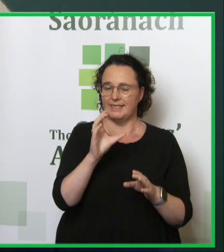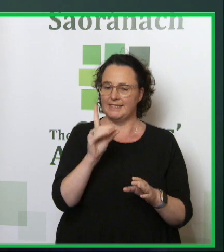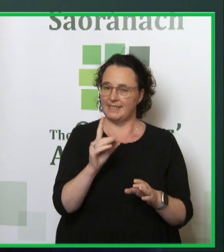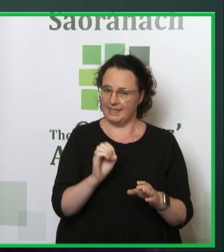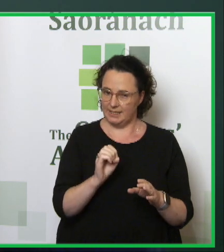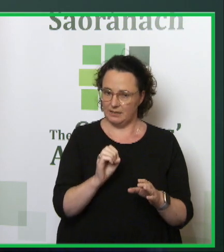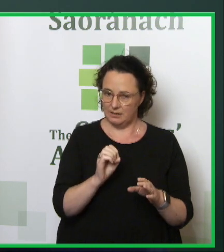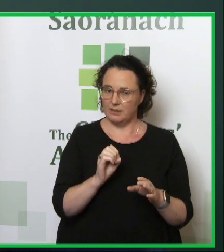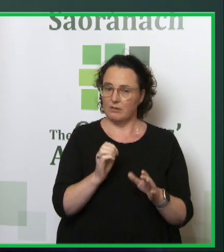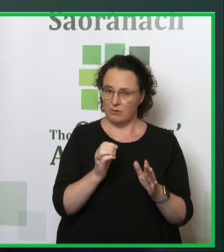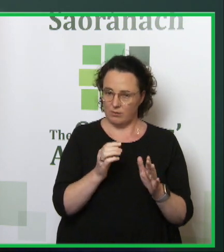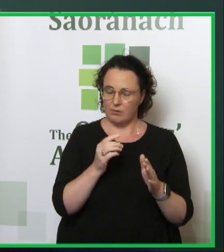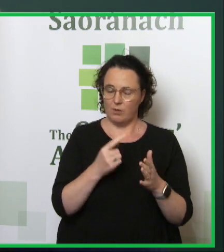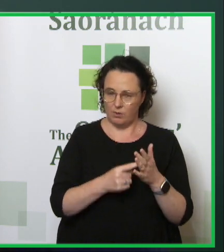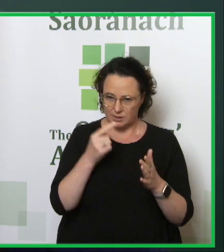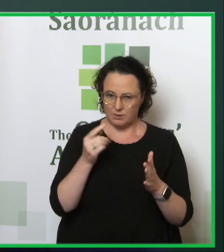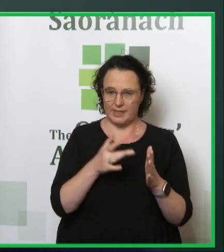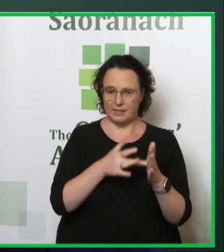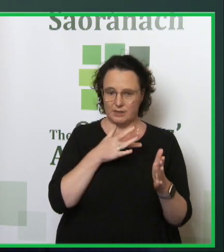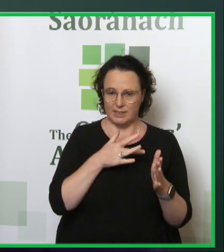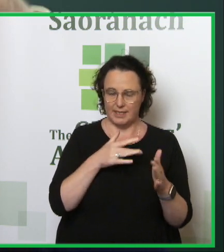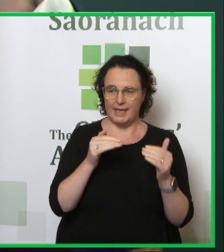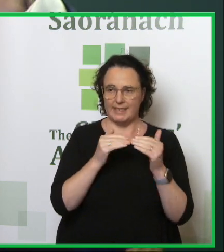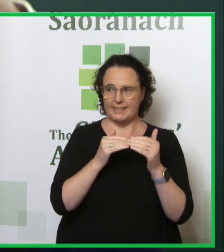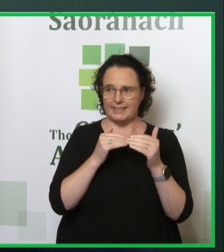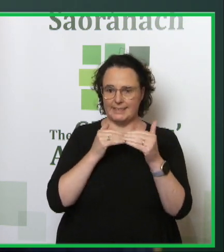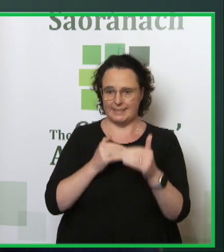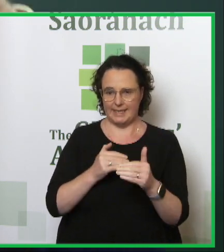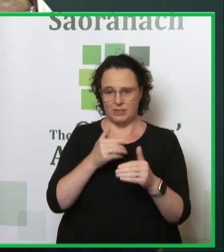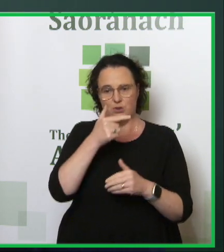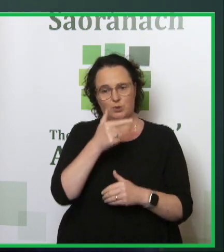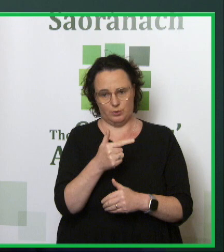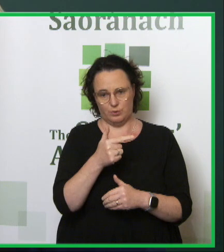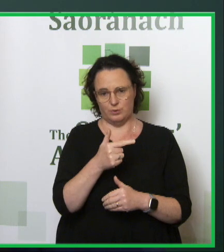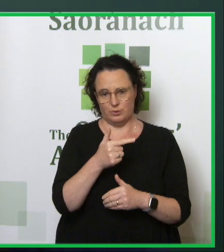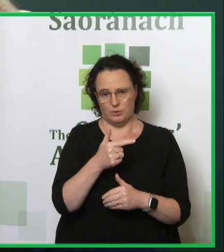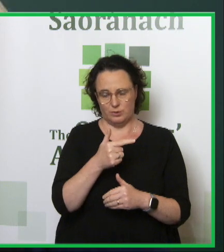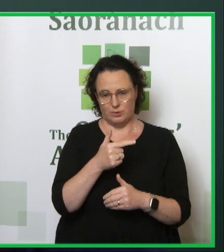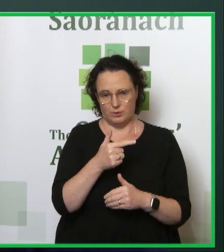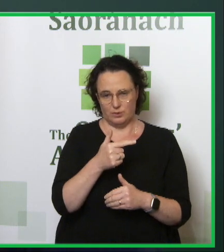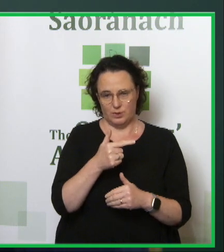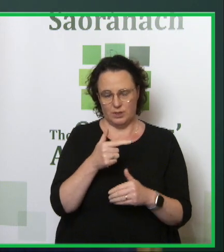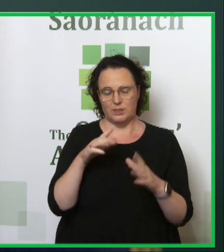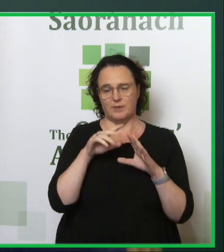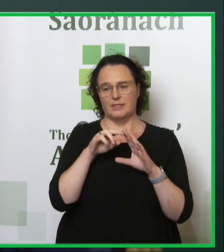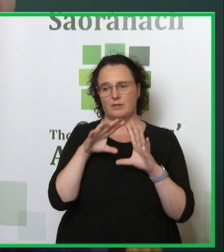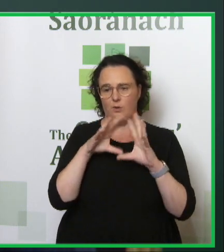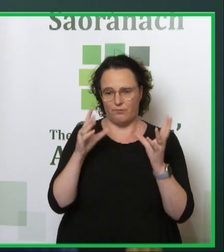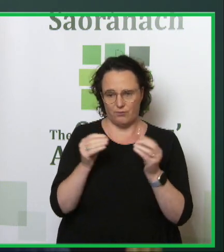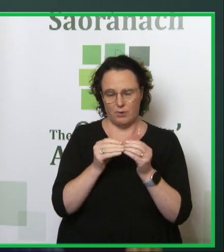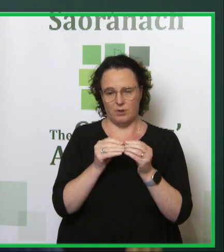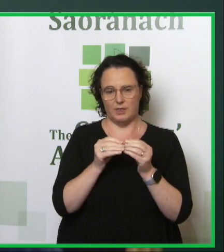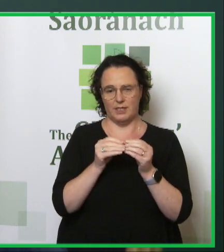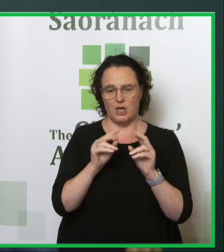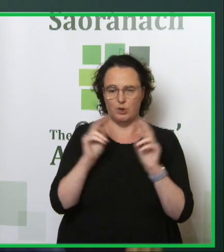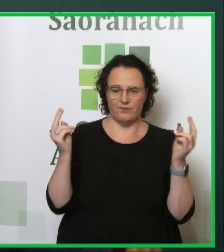solutions were also excluded in voting stage 2. So each and every one of those as a universal solution in that first